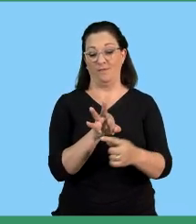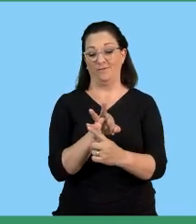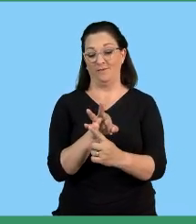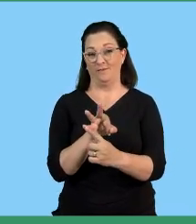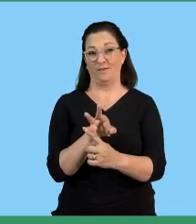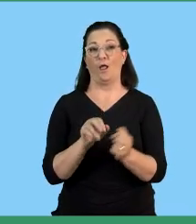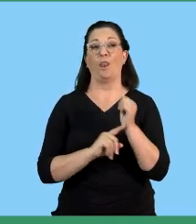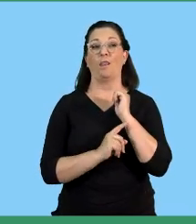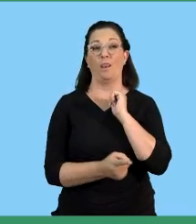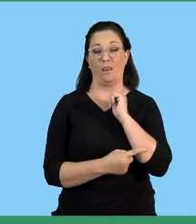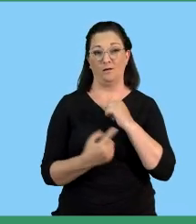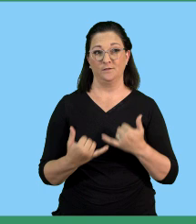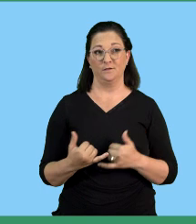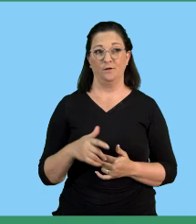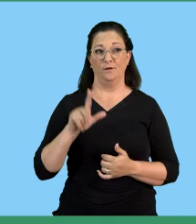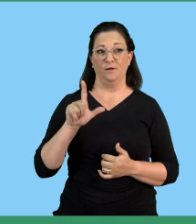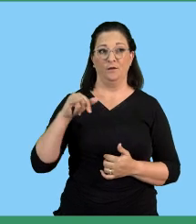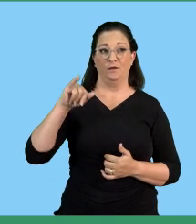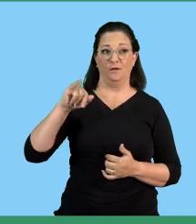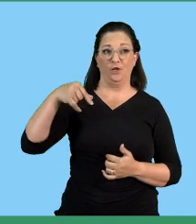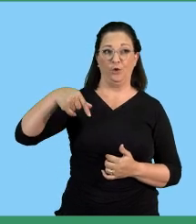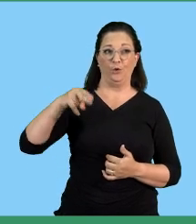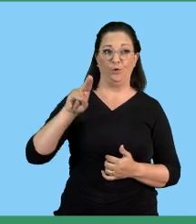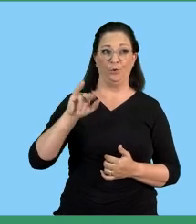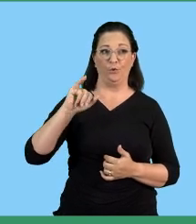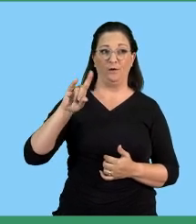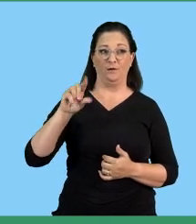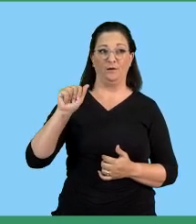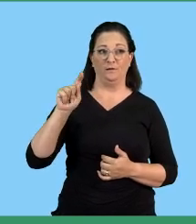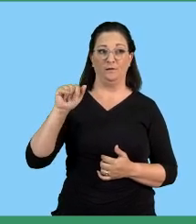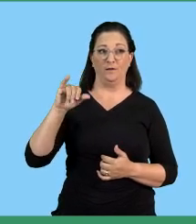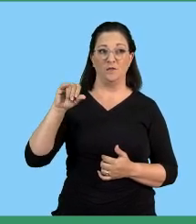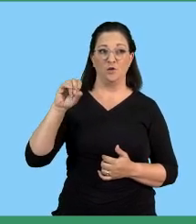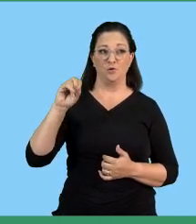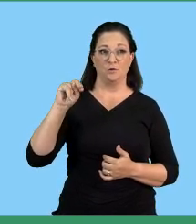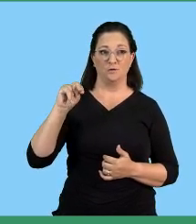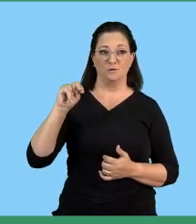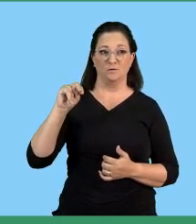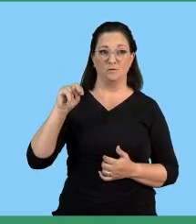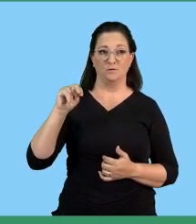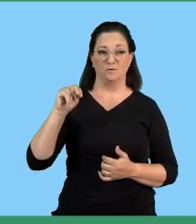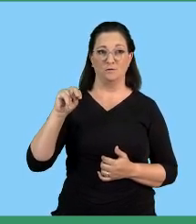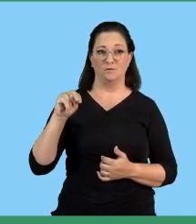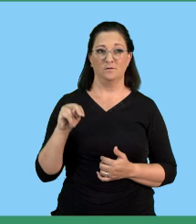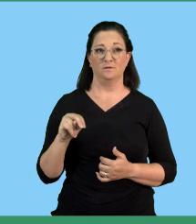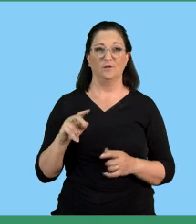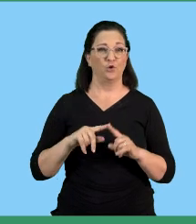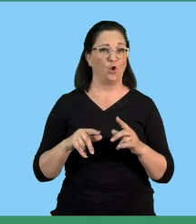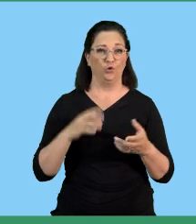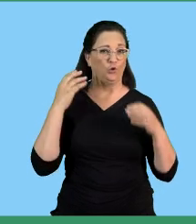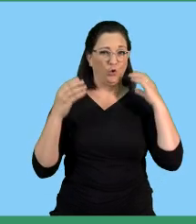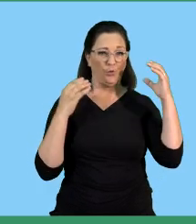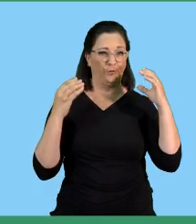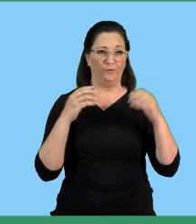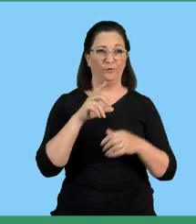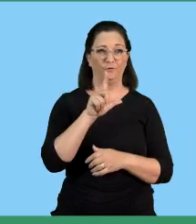last one. Now, please do not confuse liquidation with what? With liquidity. Liquidity,